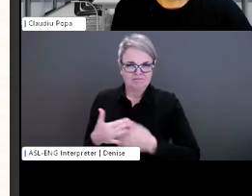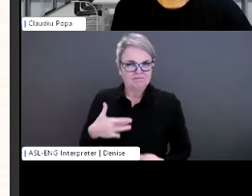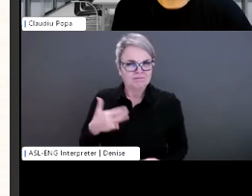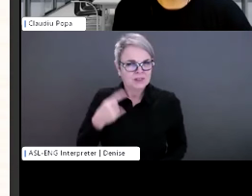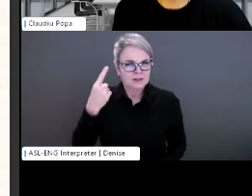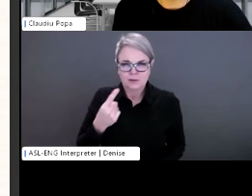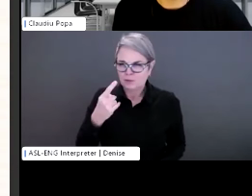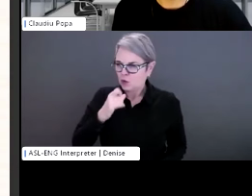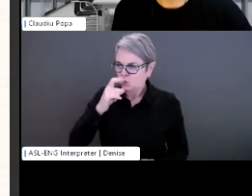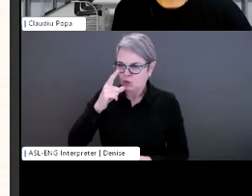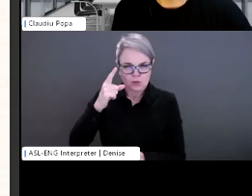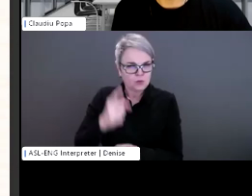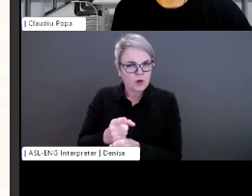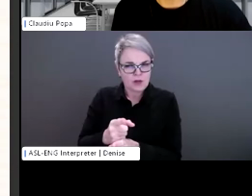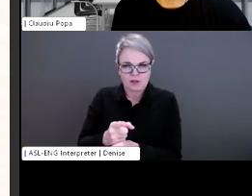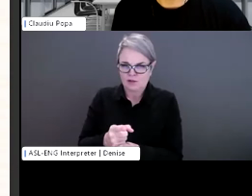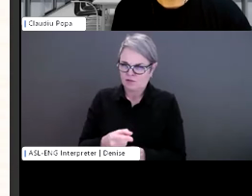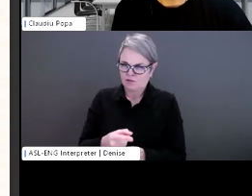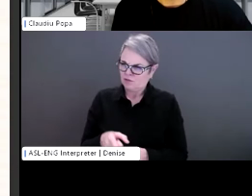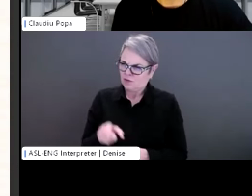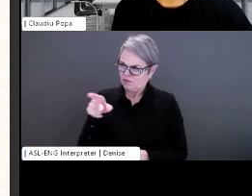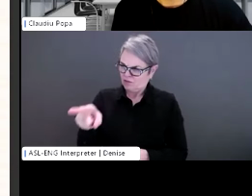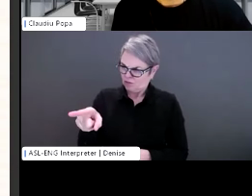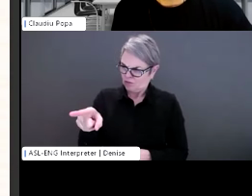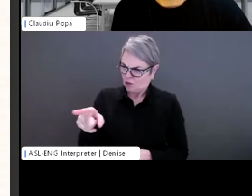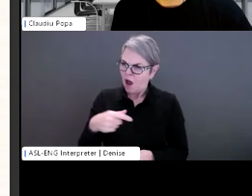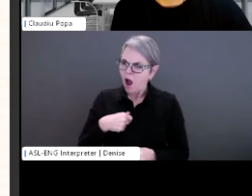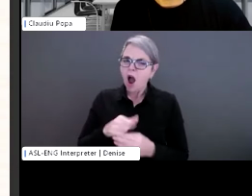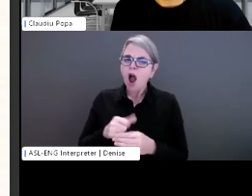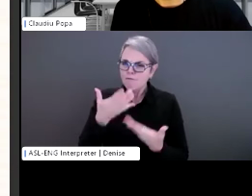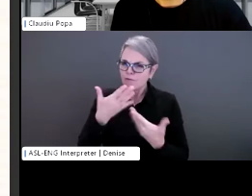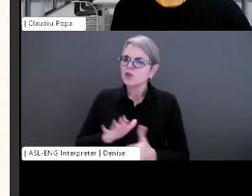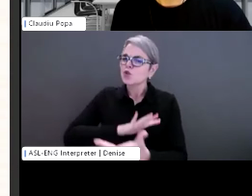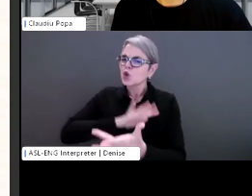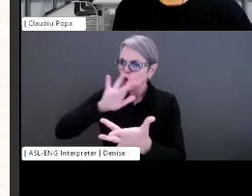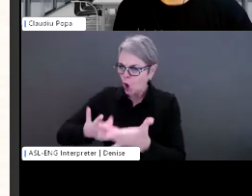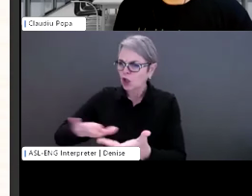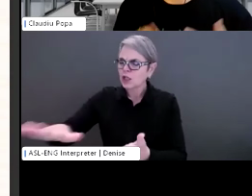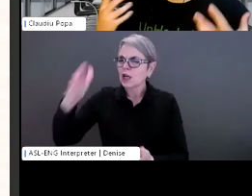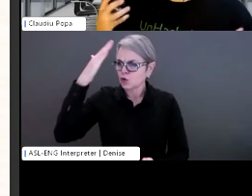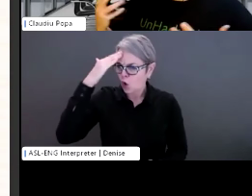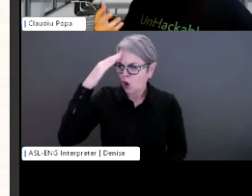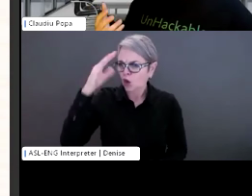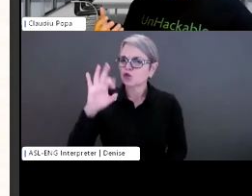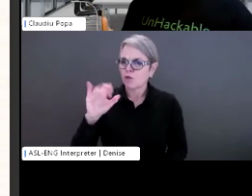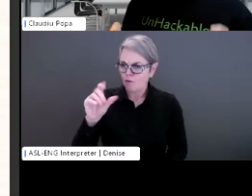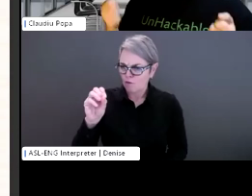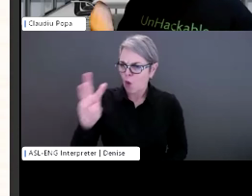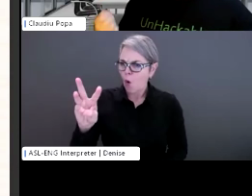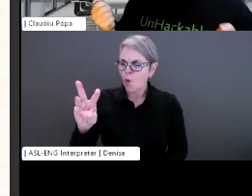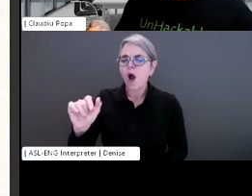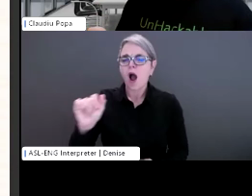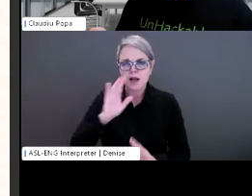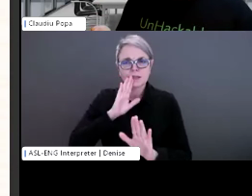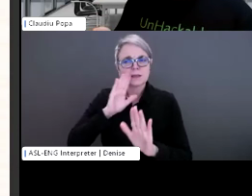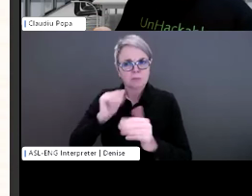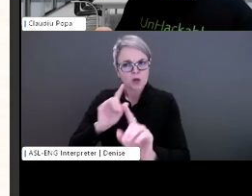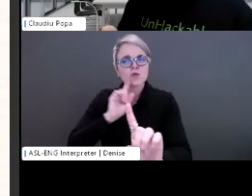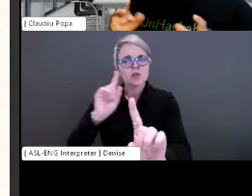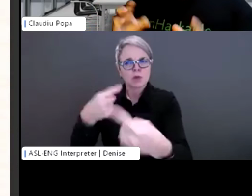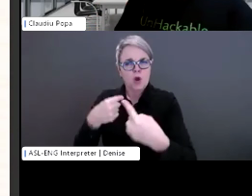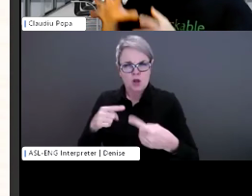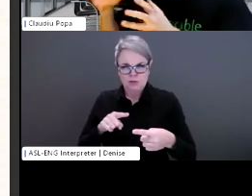You're not sure if these are the right people who are reaching out, right? So that's one of the shortcomings. And